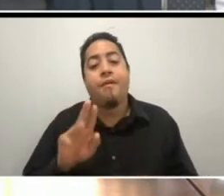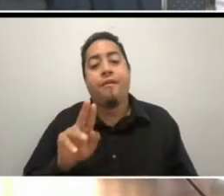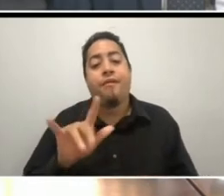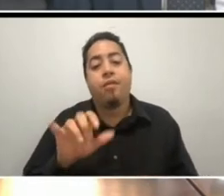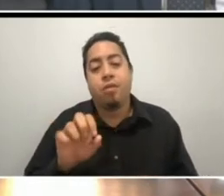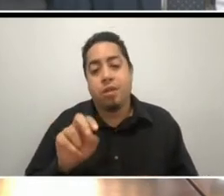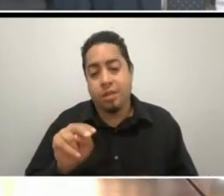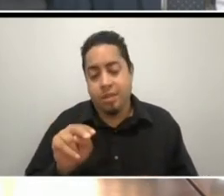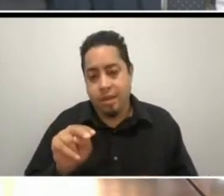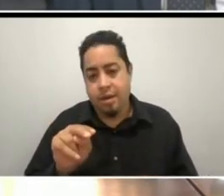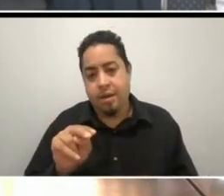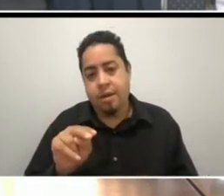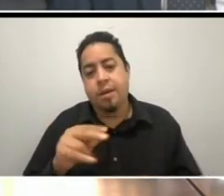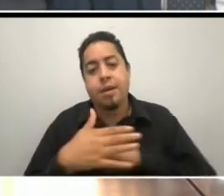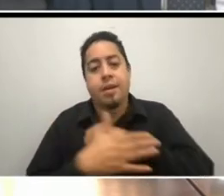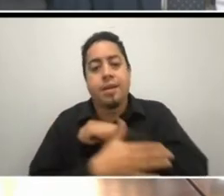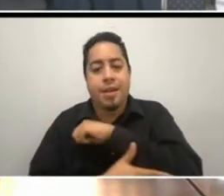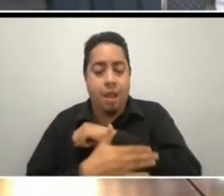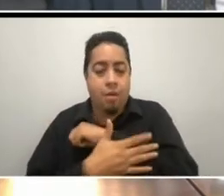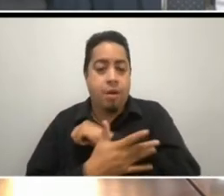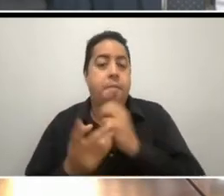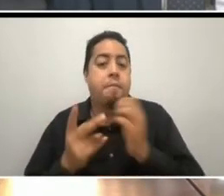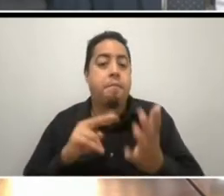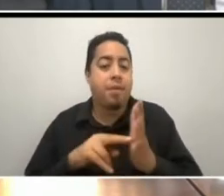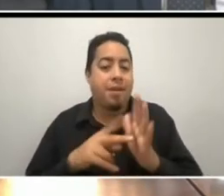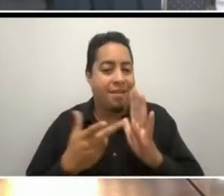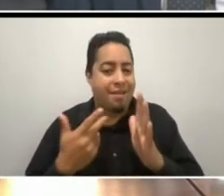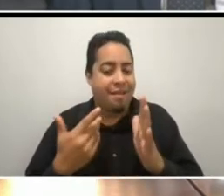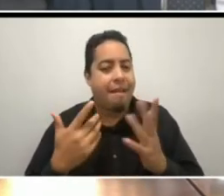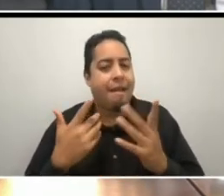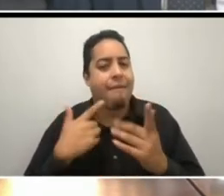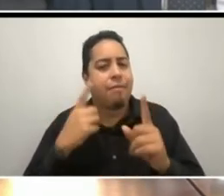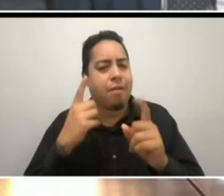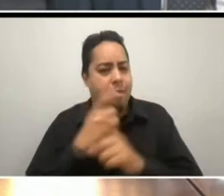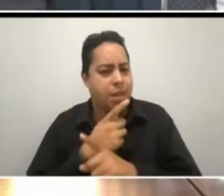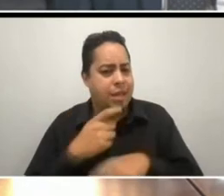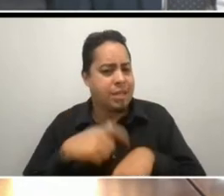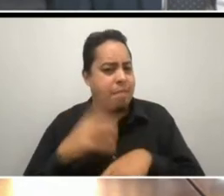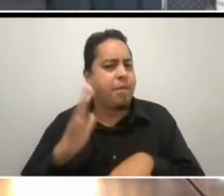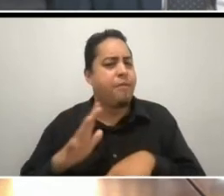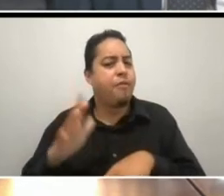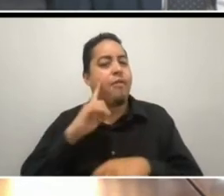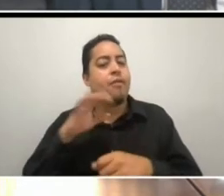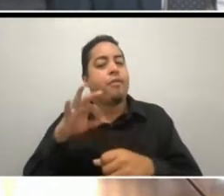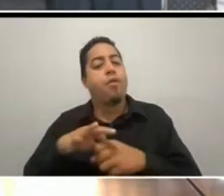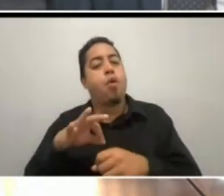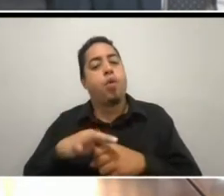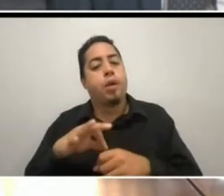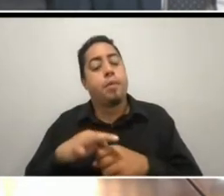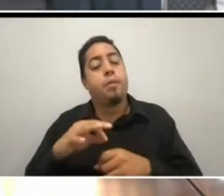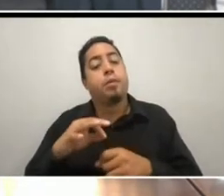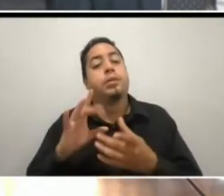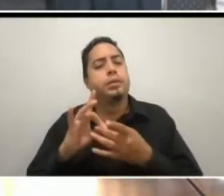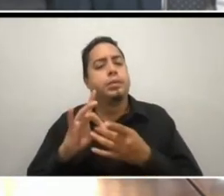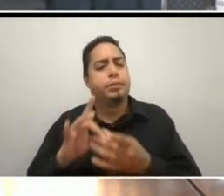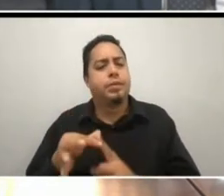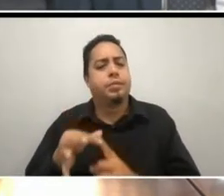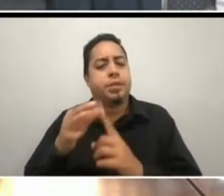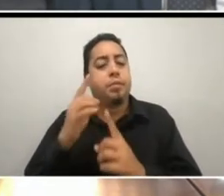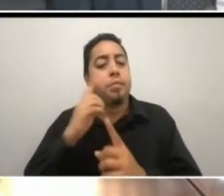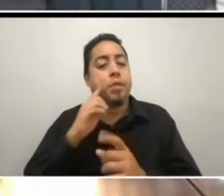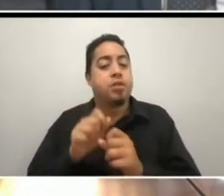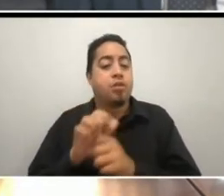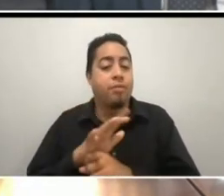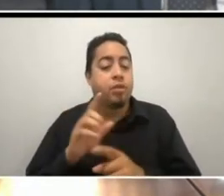to elections. So they had a very difficult time during the primary, in large part because of COVID. So we had put them under a consent decree,